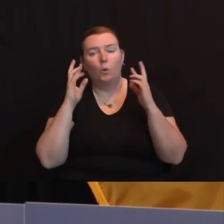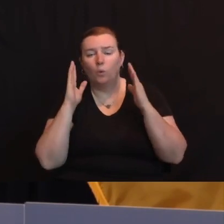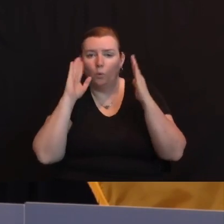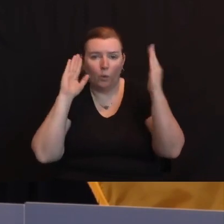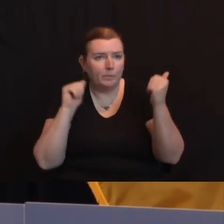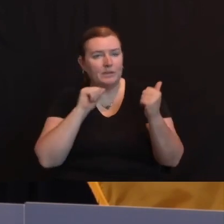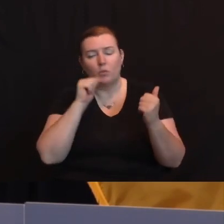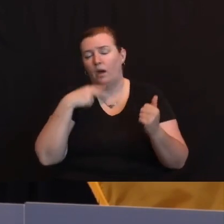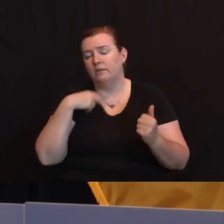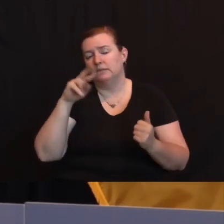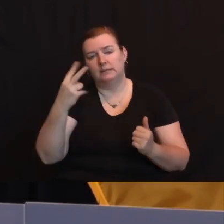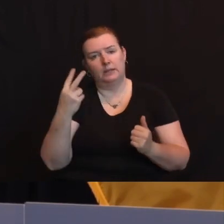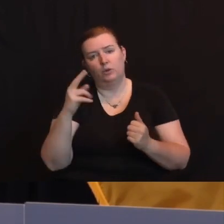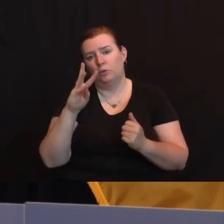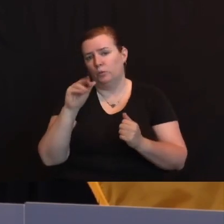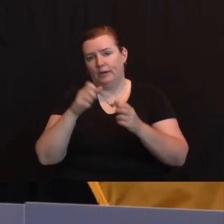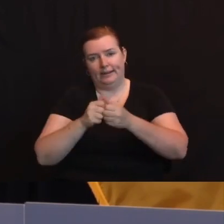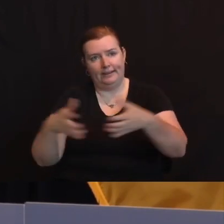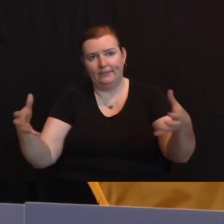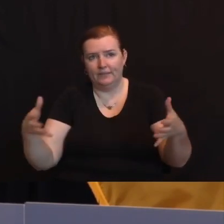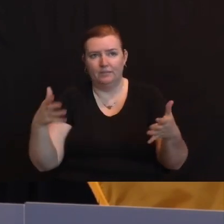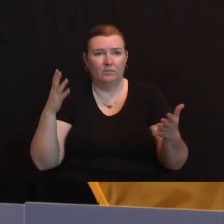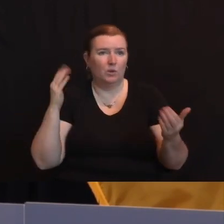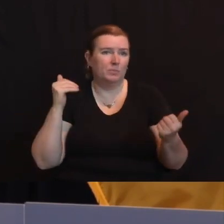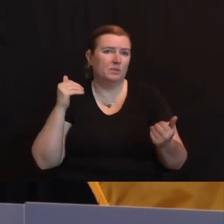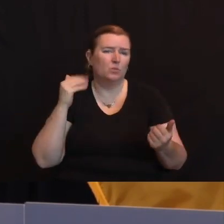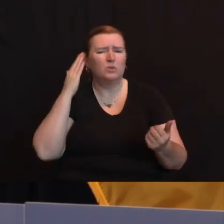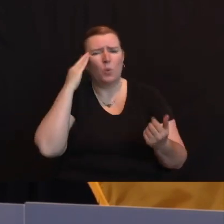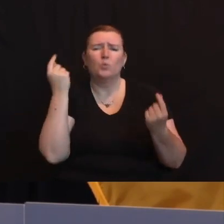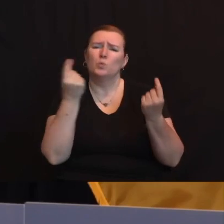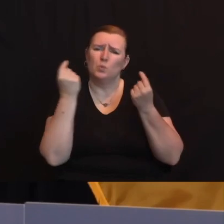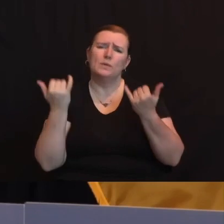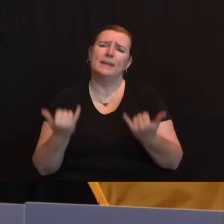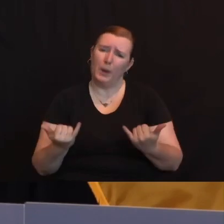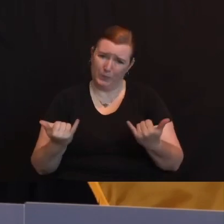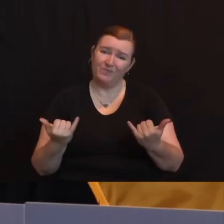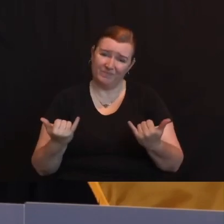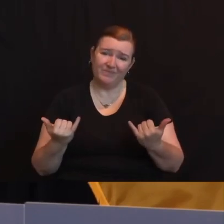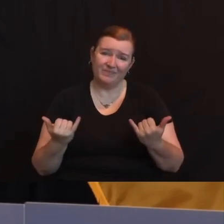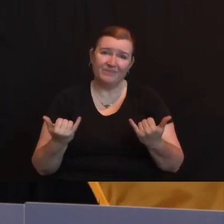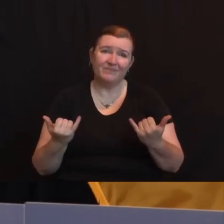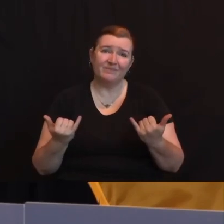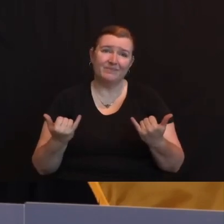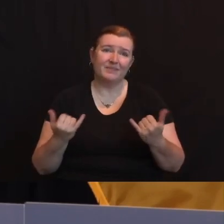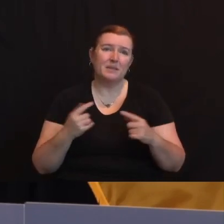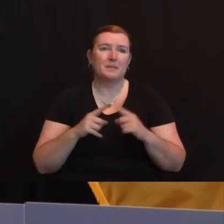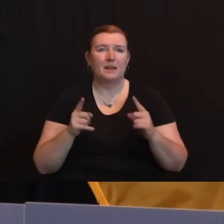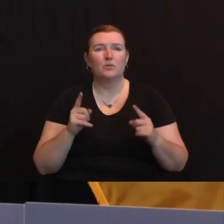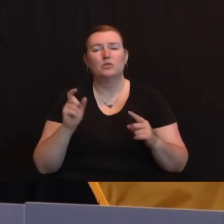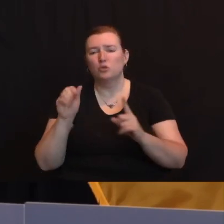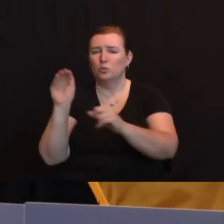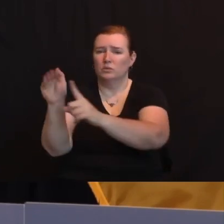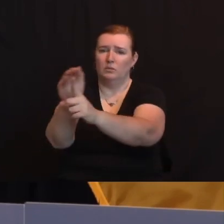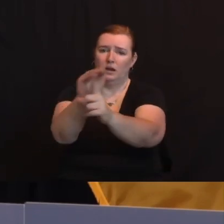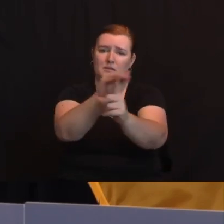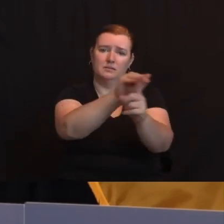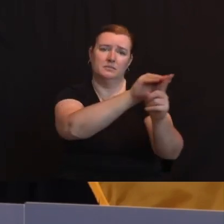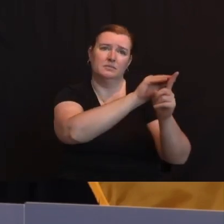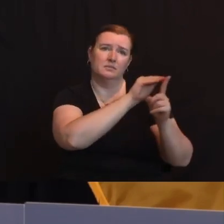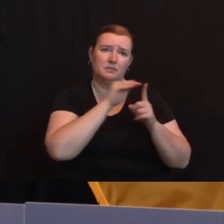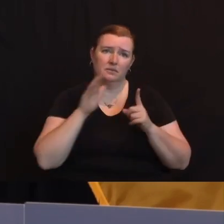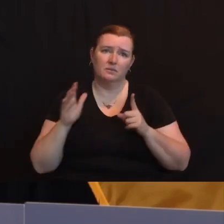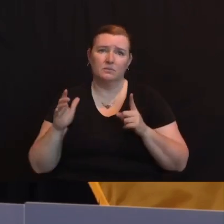know what we should be doing. And the fact that we have to have reminders all the time to try to mitigate against